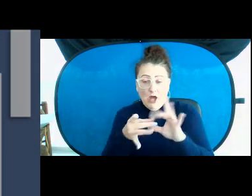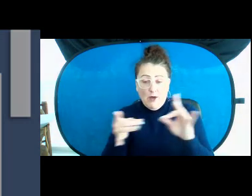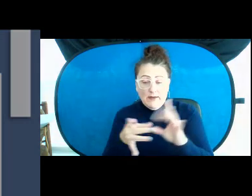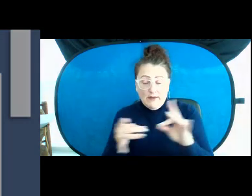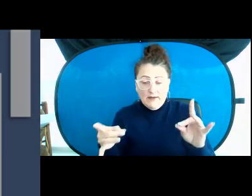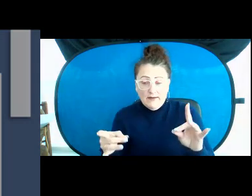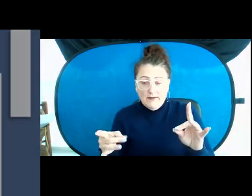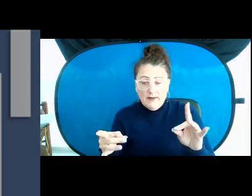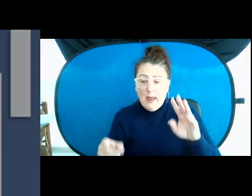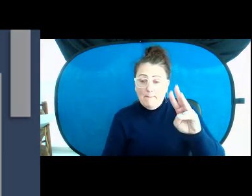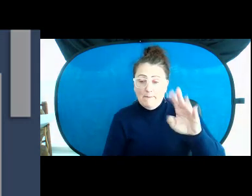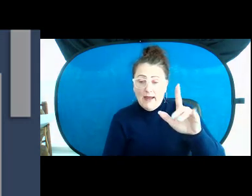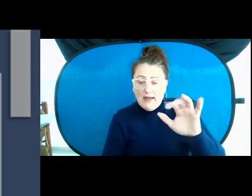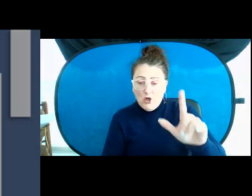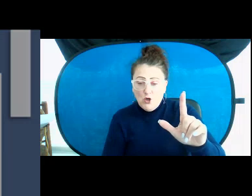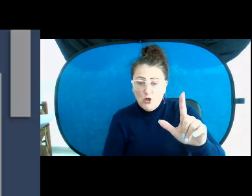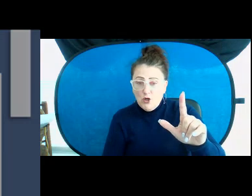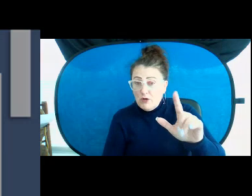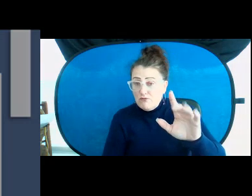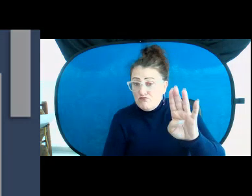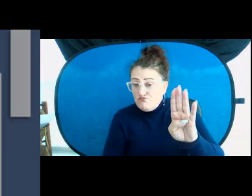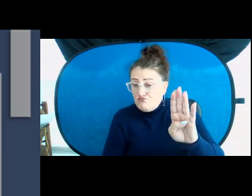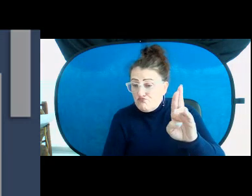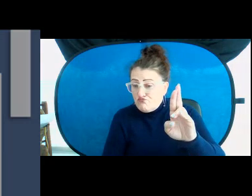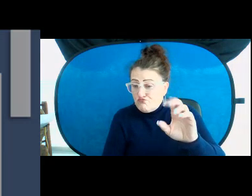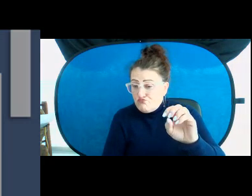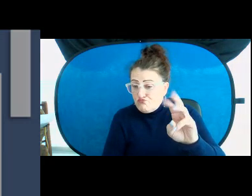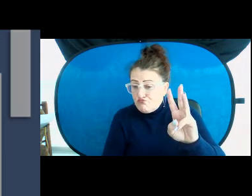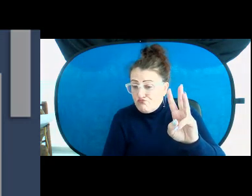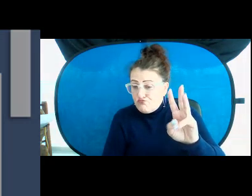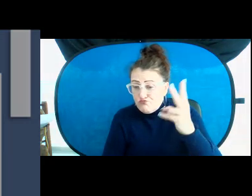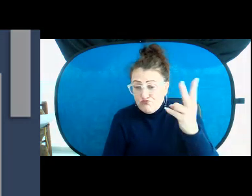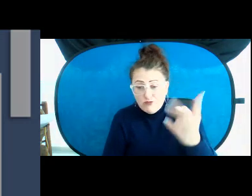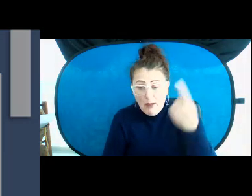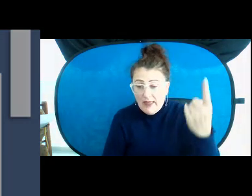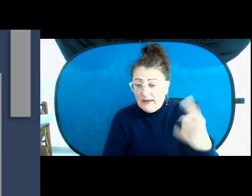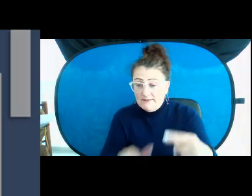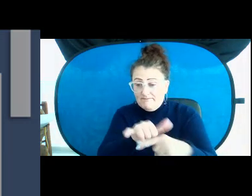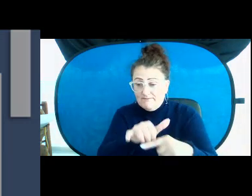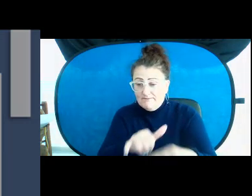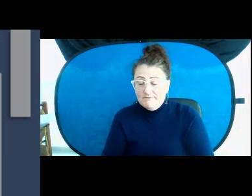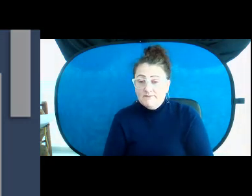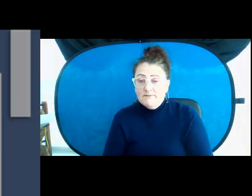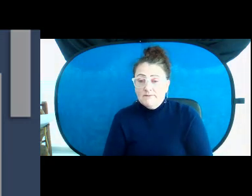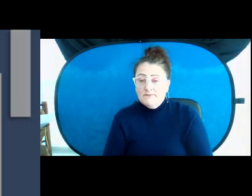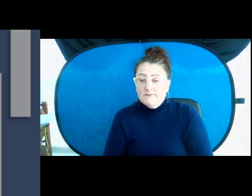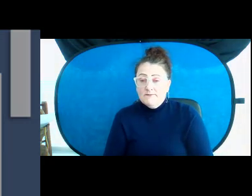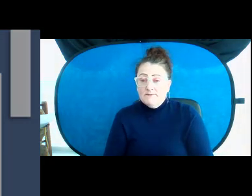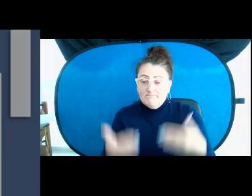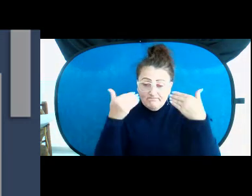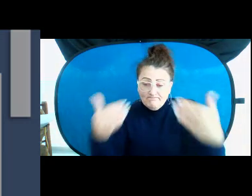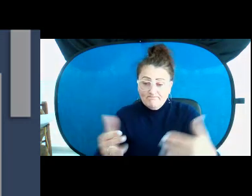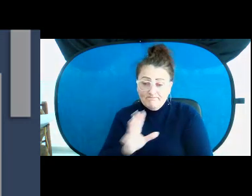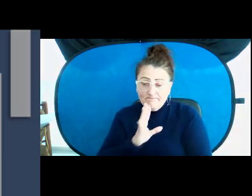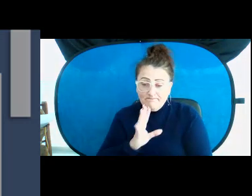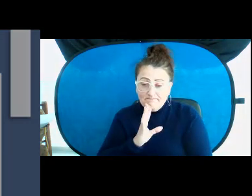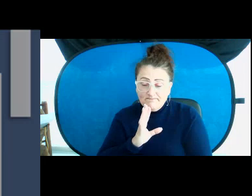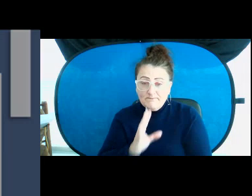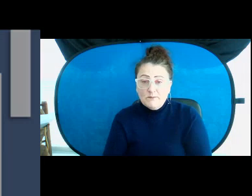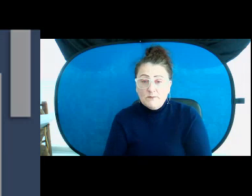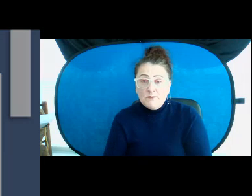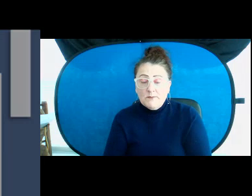on Michael Brownrigg. Please unmute yourself to begin your comment.